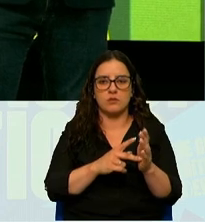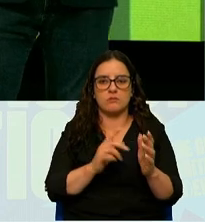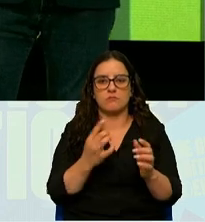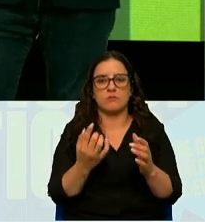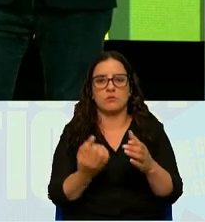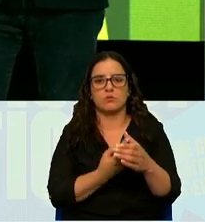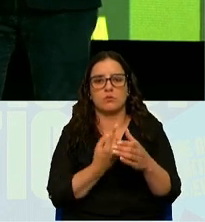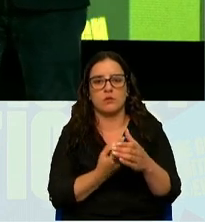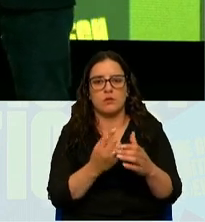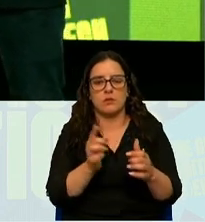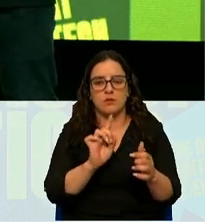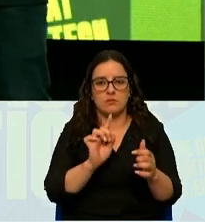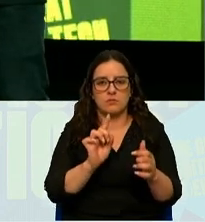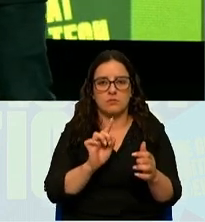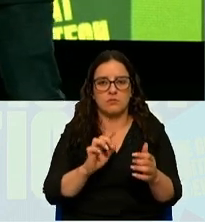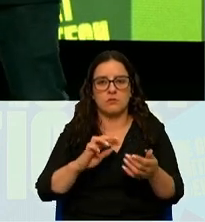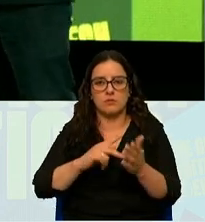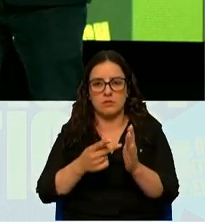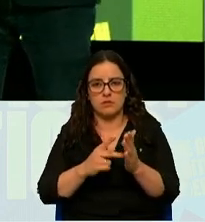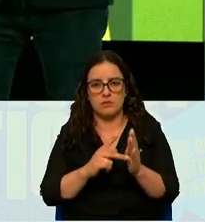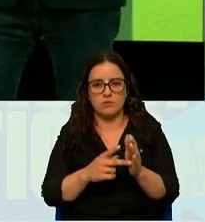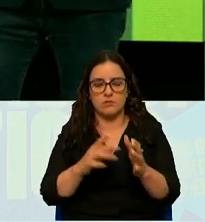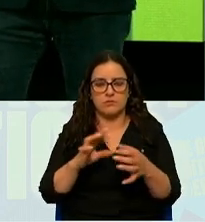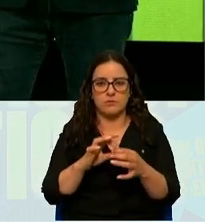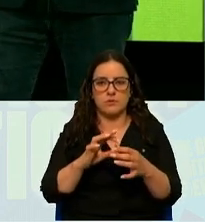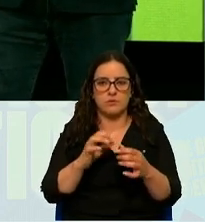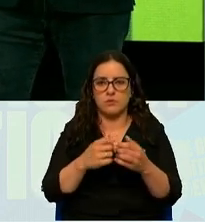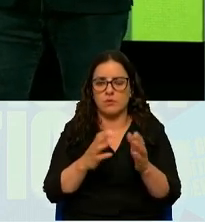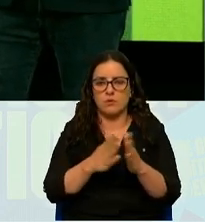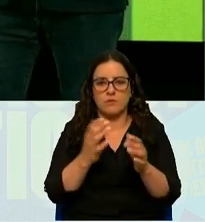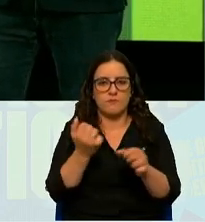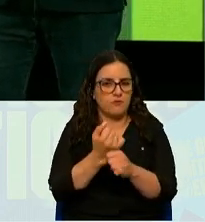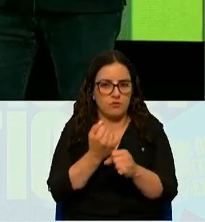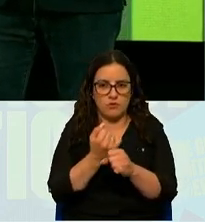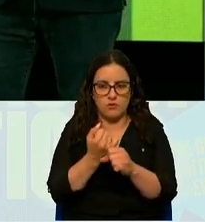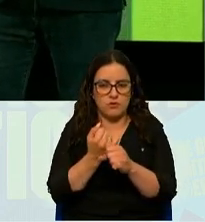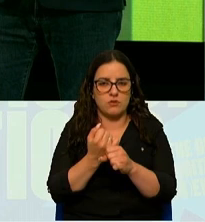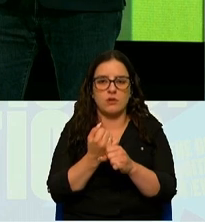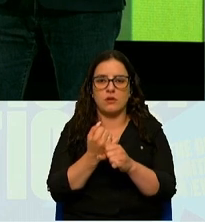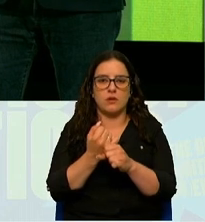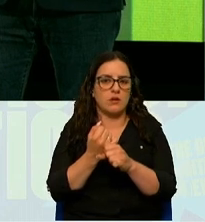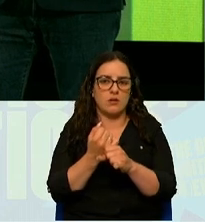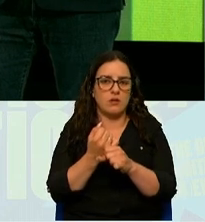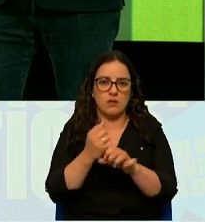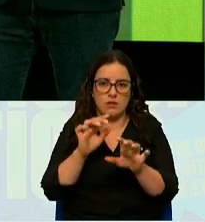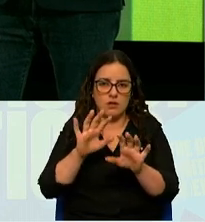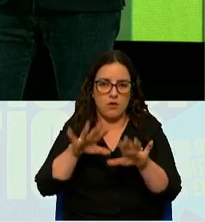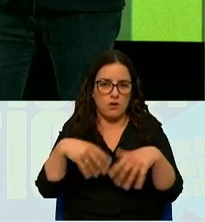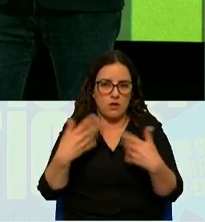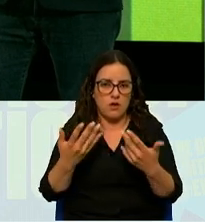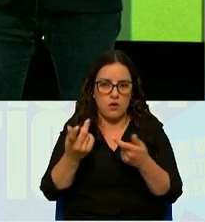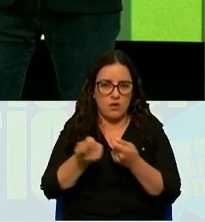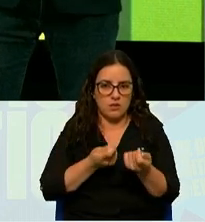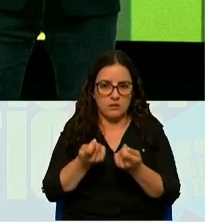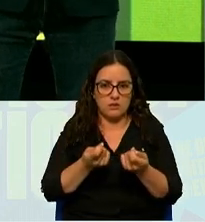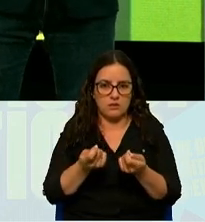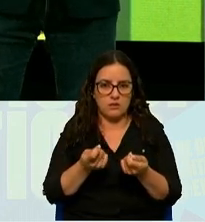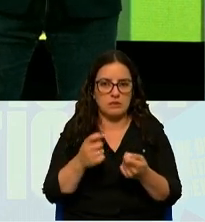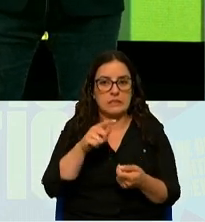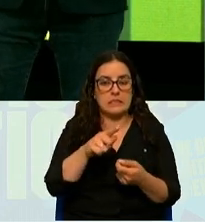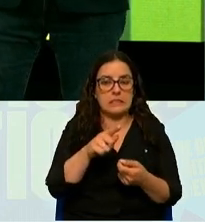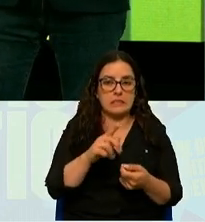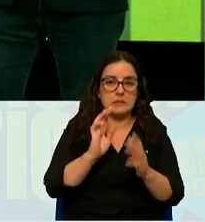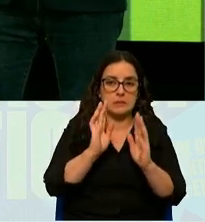isolated. It's going to be a technology that will be part of every function and activity in any organization. So that requires us to be even